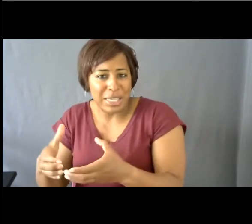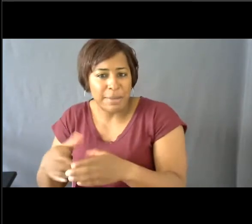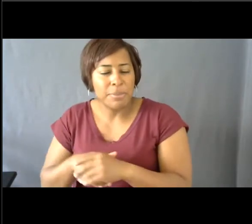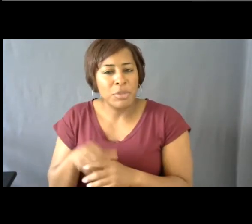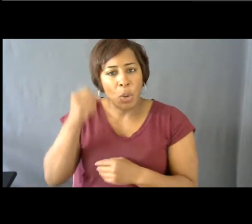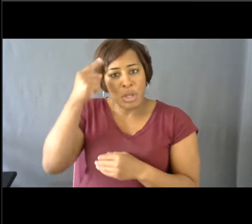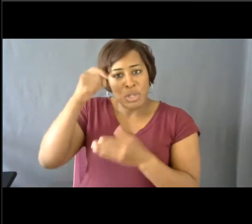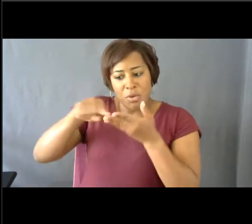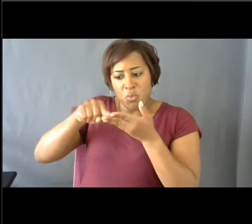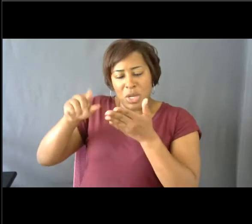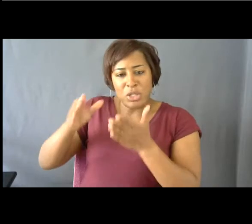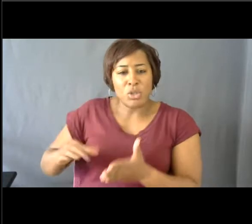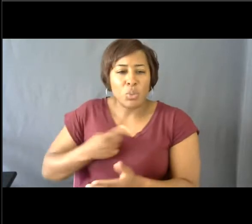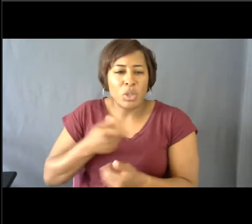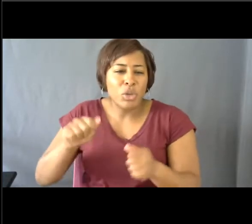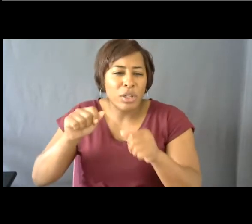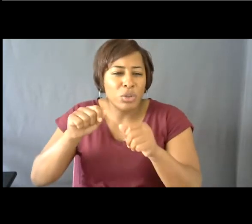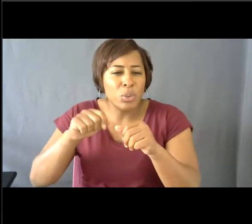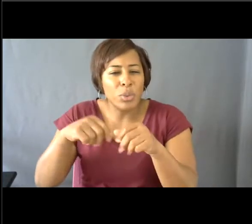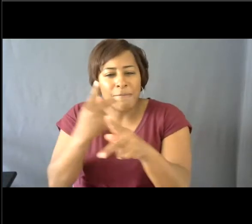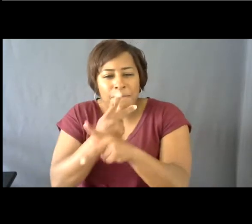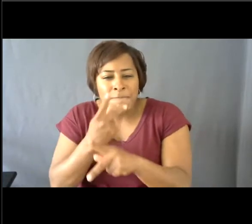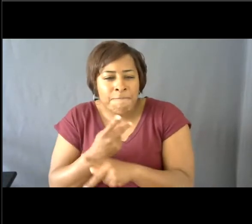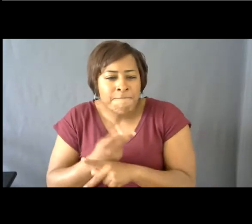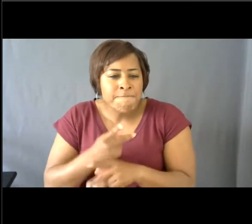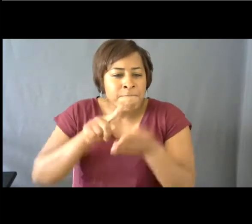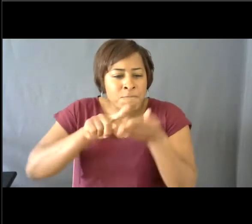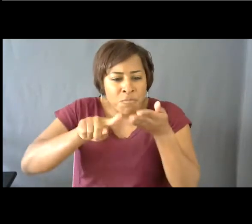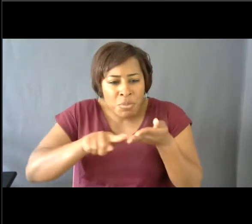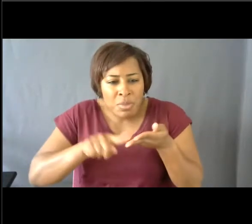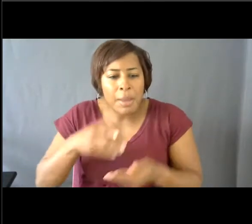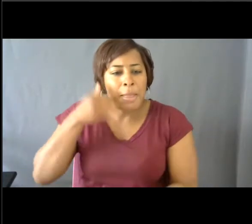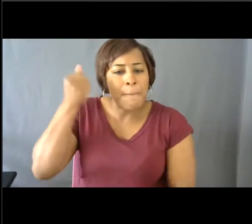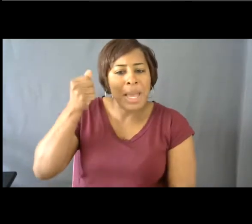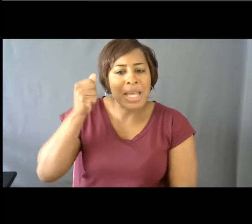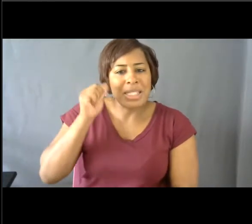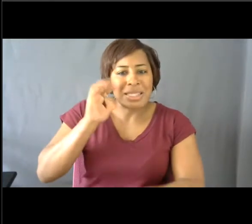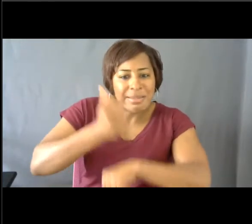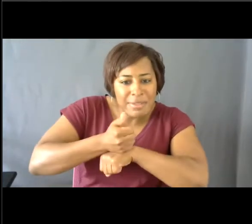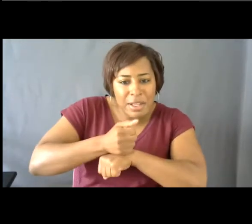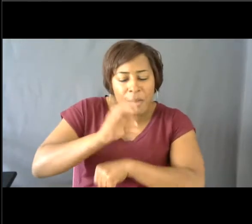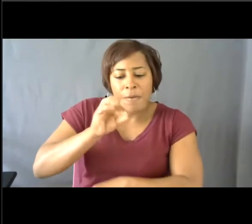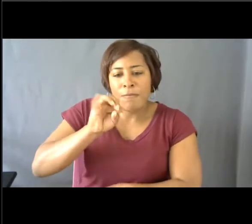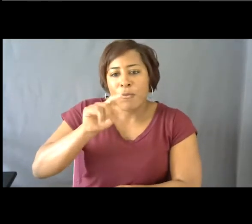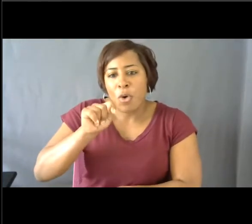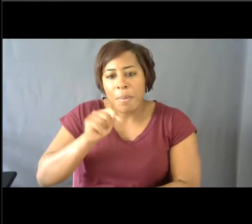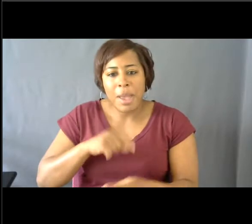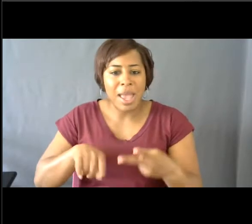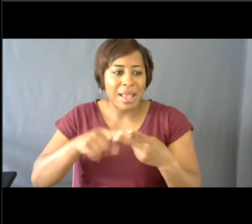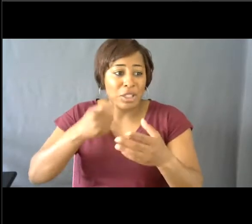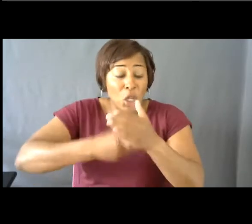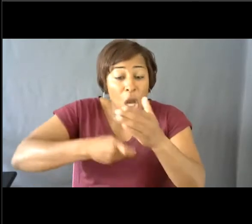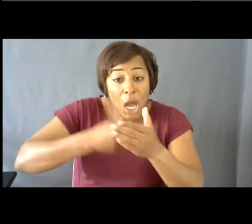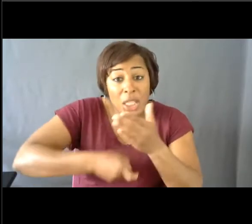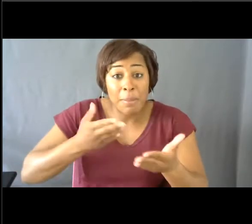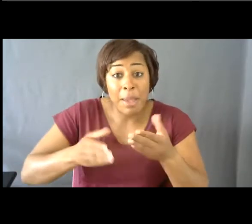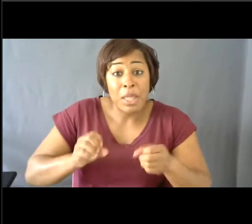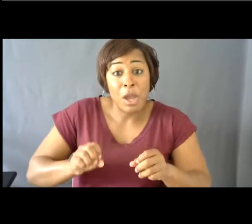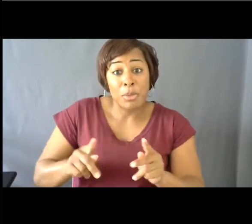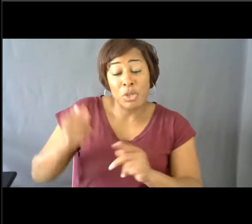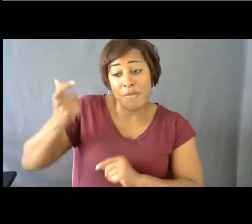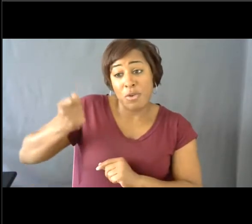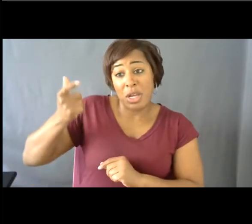examine best formats and costs, and obviously Jennifer mentioned grants, opportunities for grants to continue providing